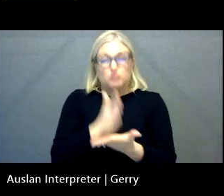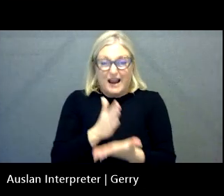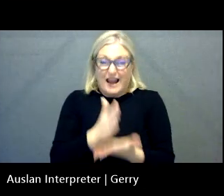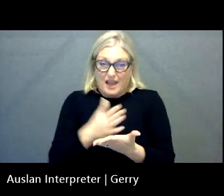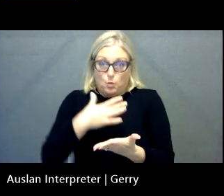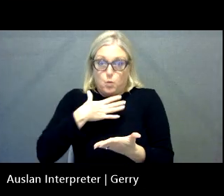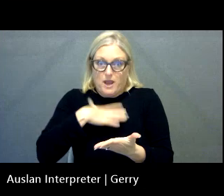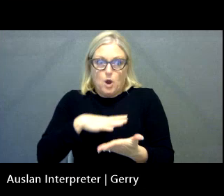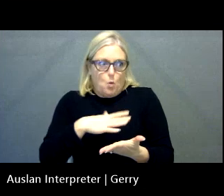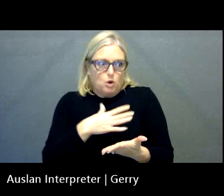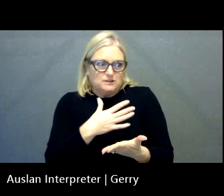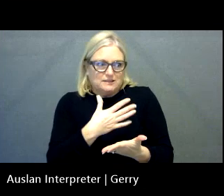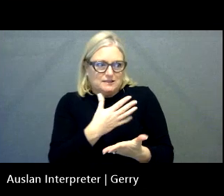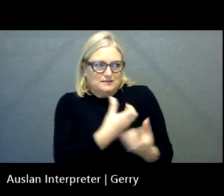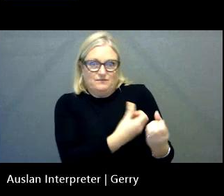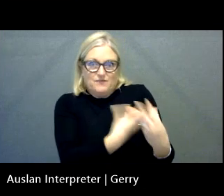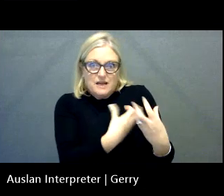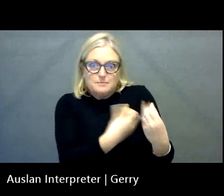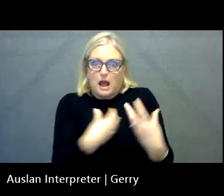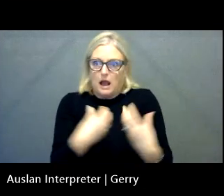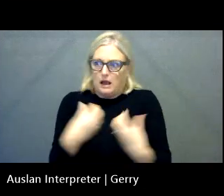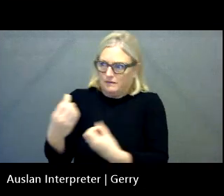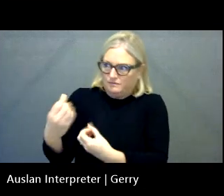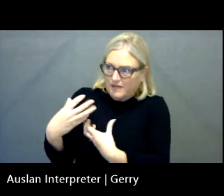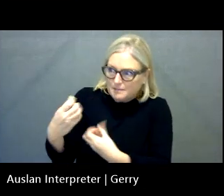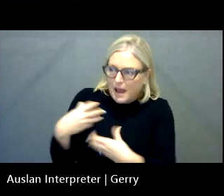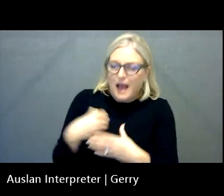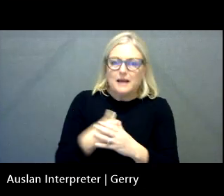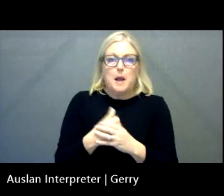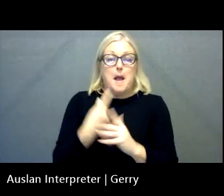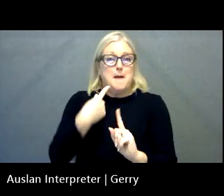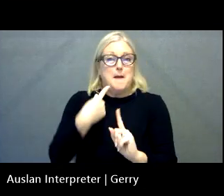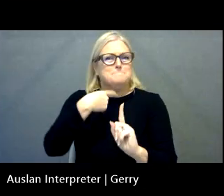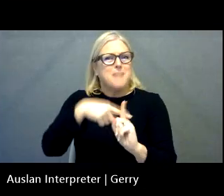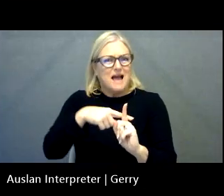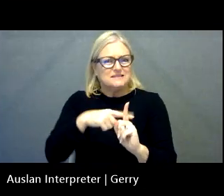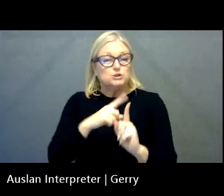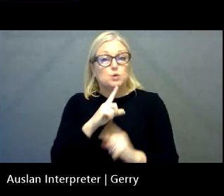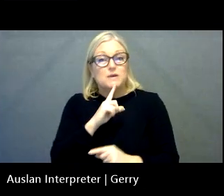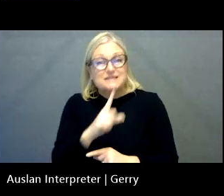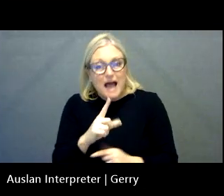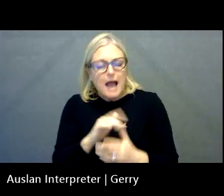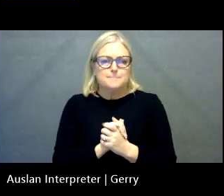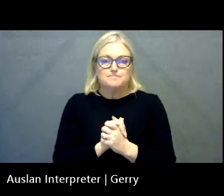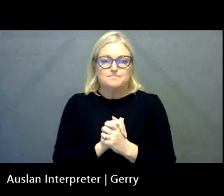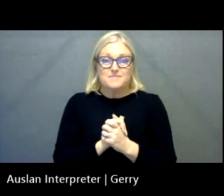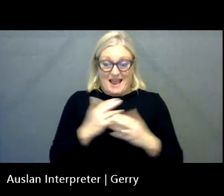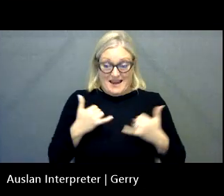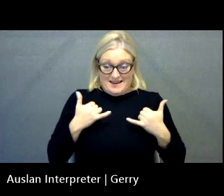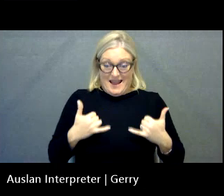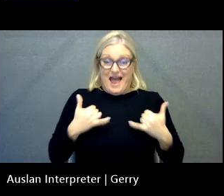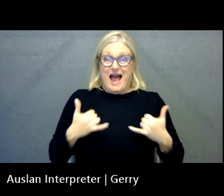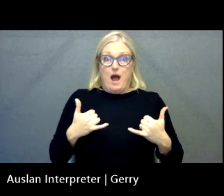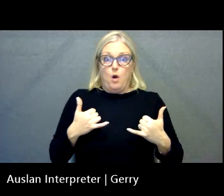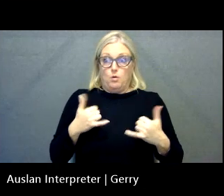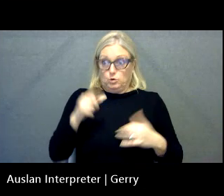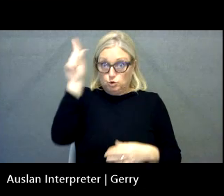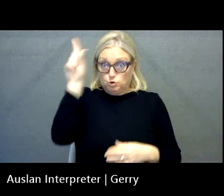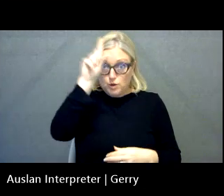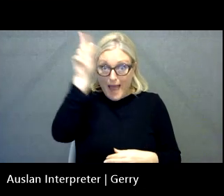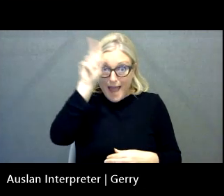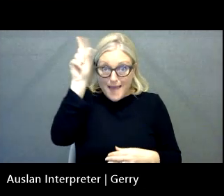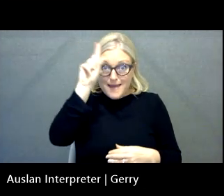useful framing of, is it now? Is it over the last 6 months that you're considering answering these questions? So they were really rich